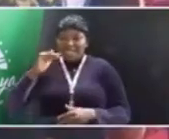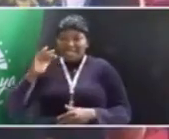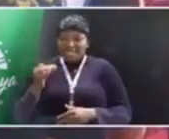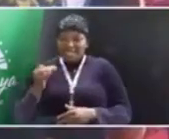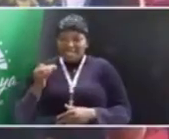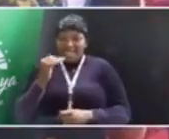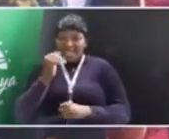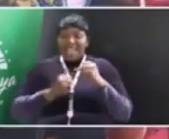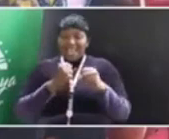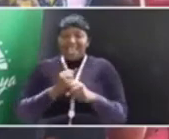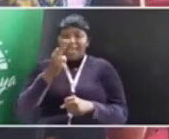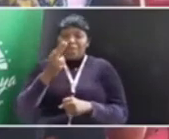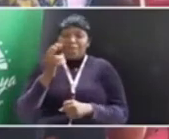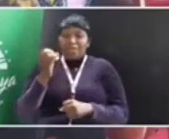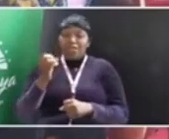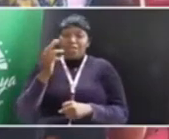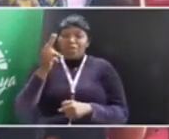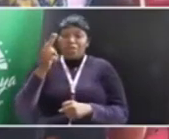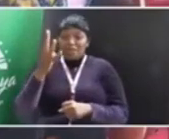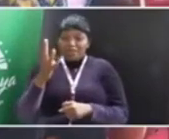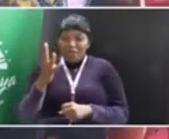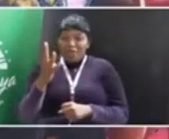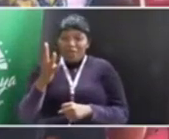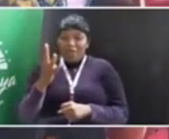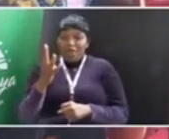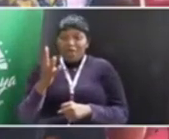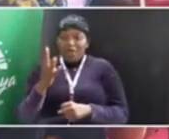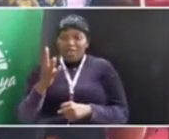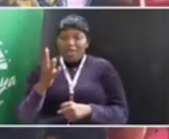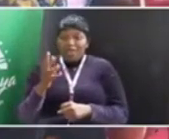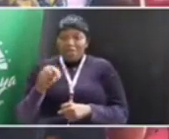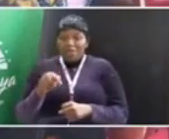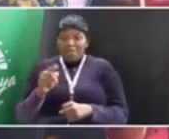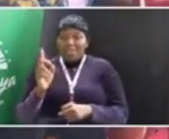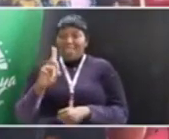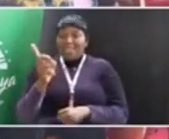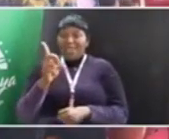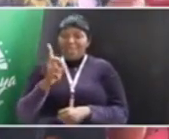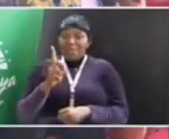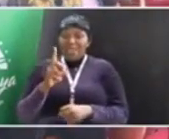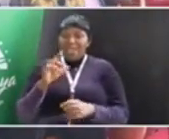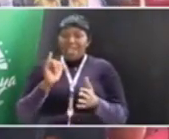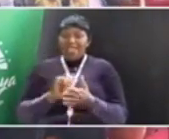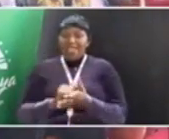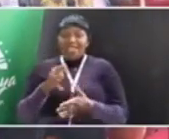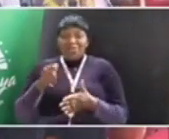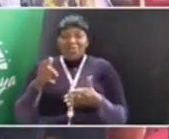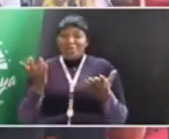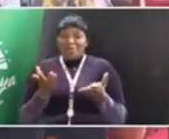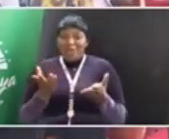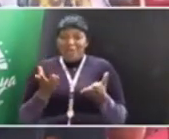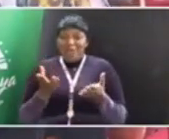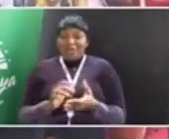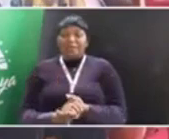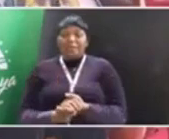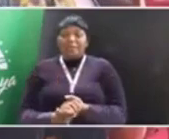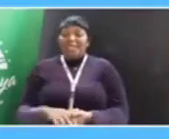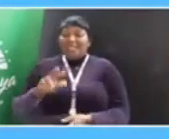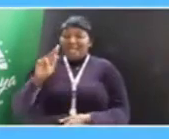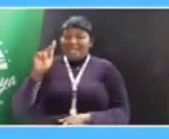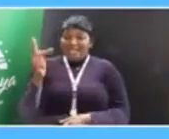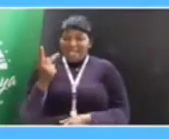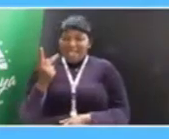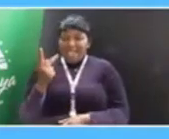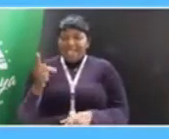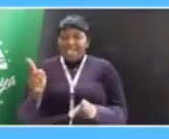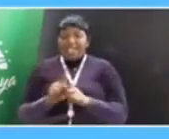year 2024, I want to inform you that you are in Nairobi, and that is where it is. Kenya, as